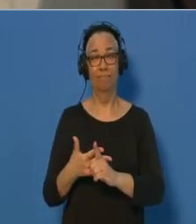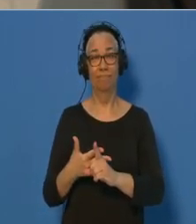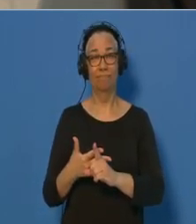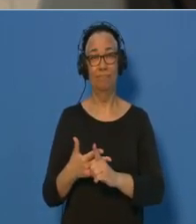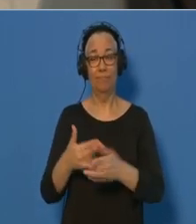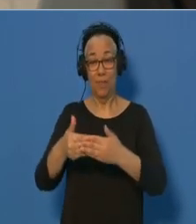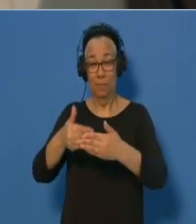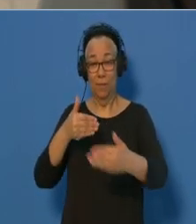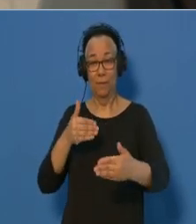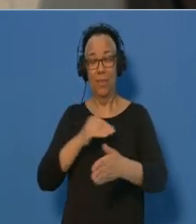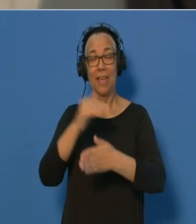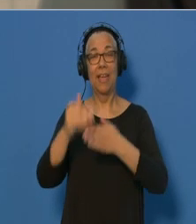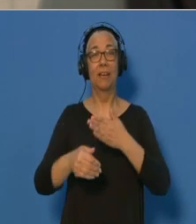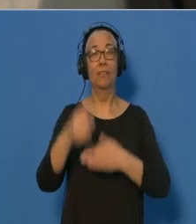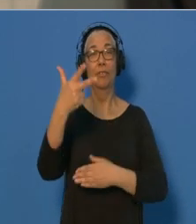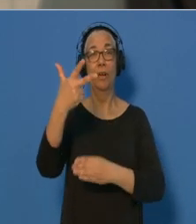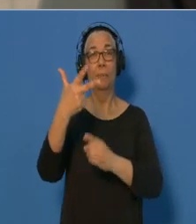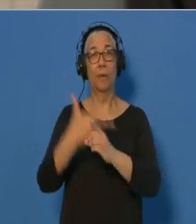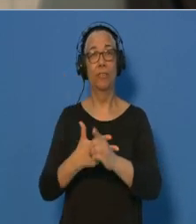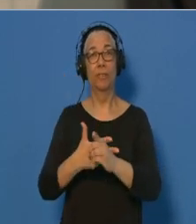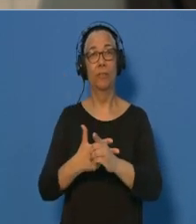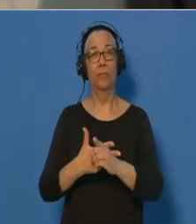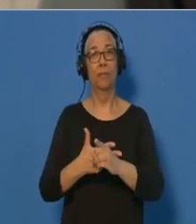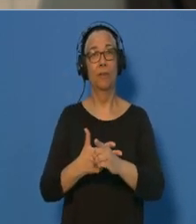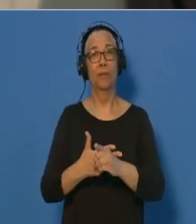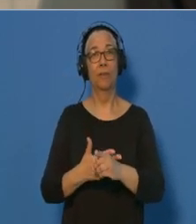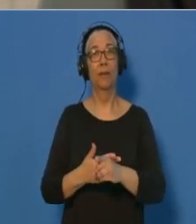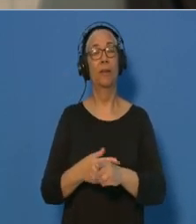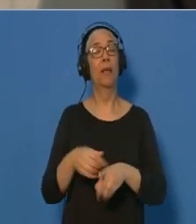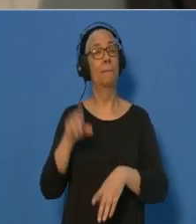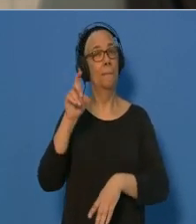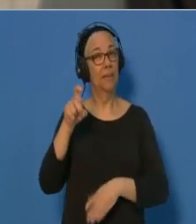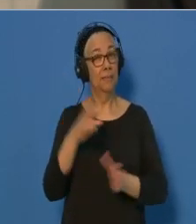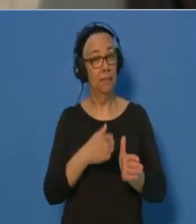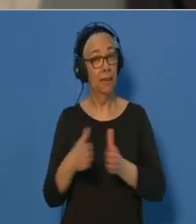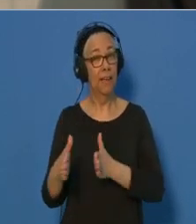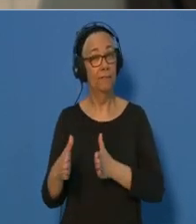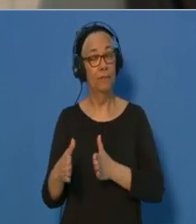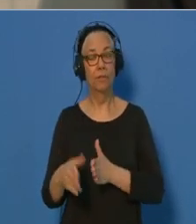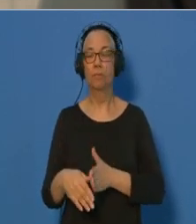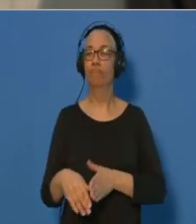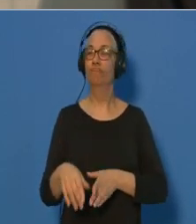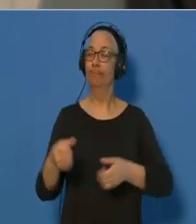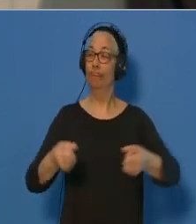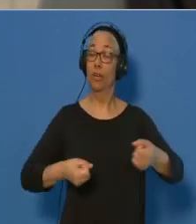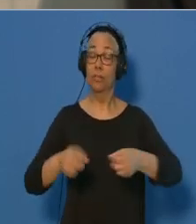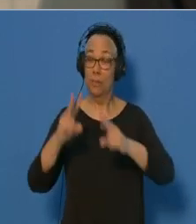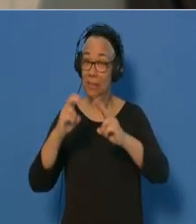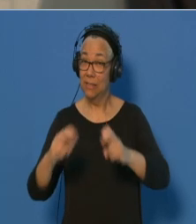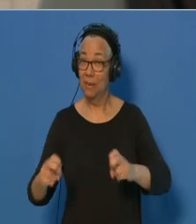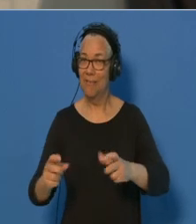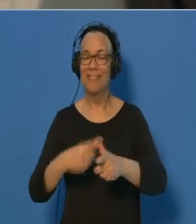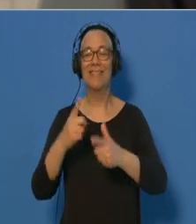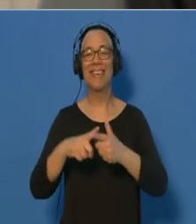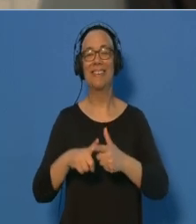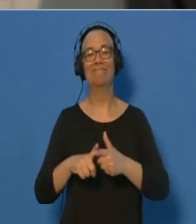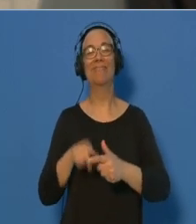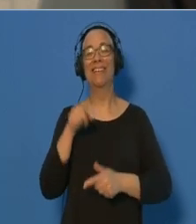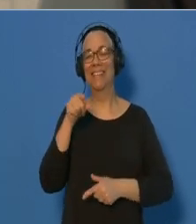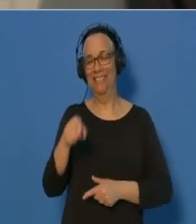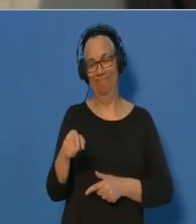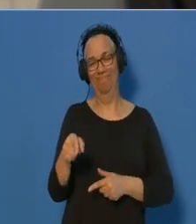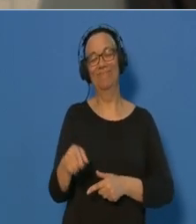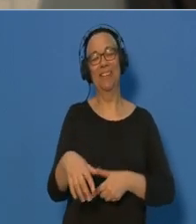Prior to the end of the 3-month period, the owner must arrange for the vehicle to be examined, and at that point, the vehicle can be